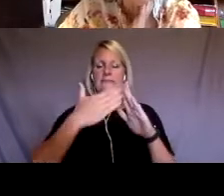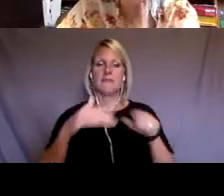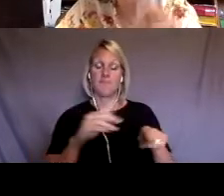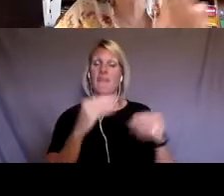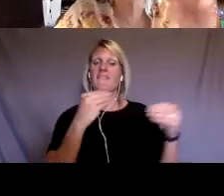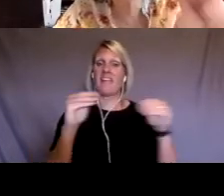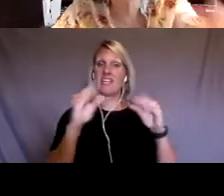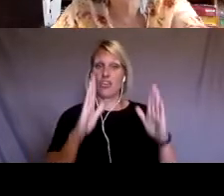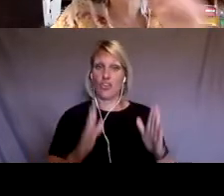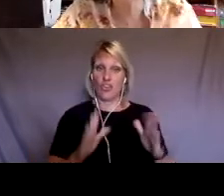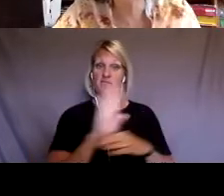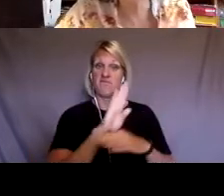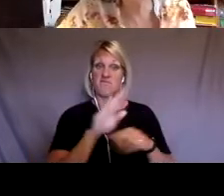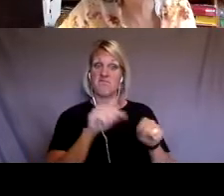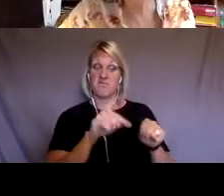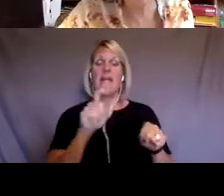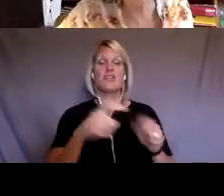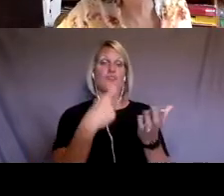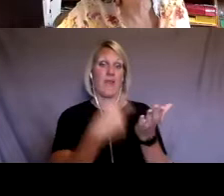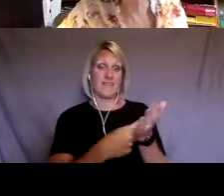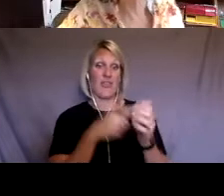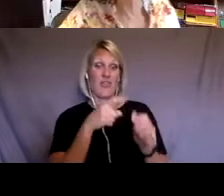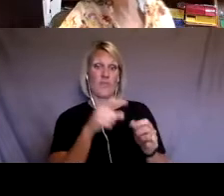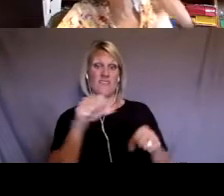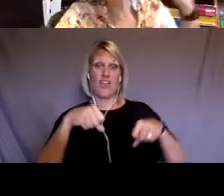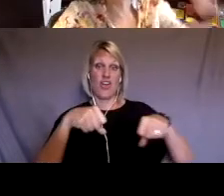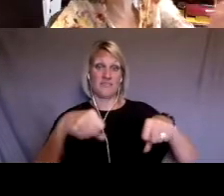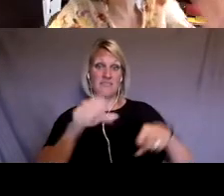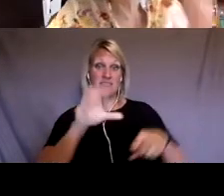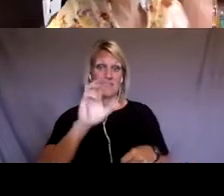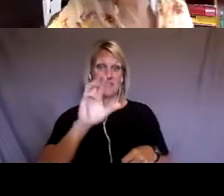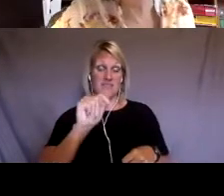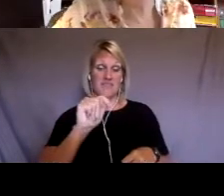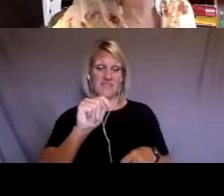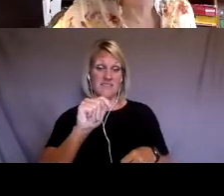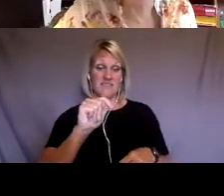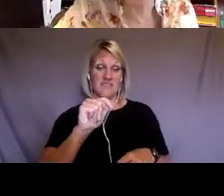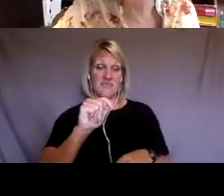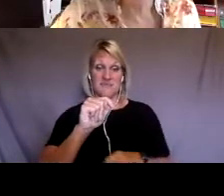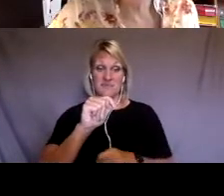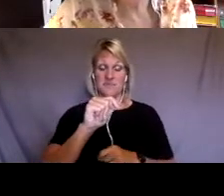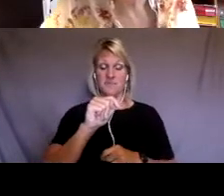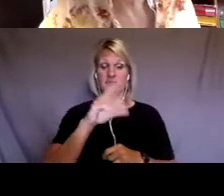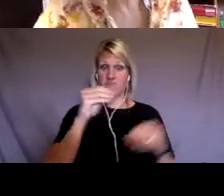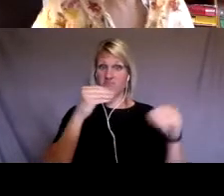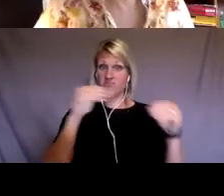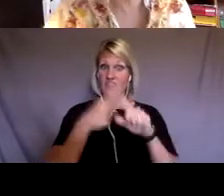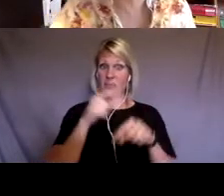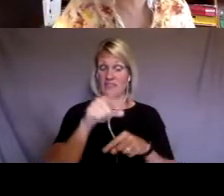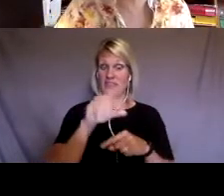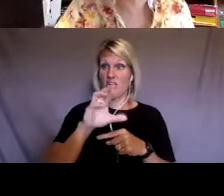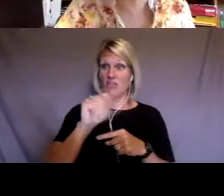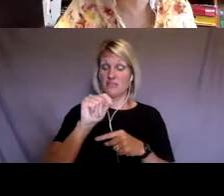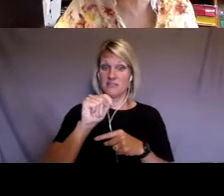had to rent this cart and really vend from that cart. This proved